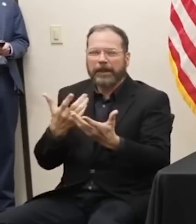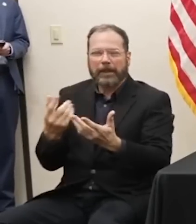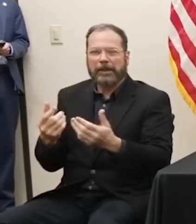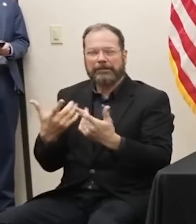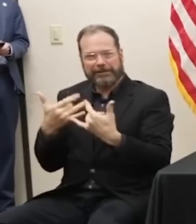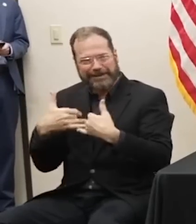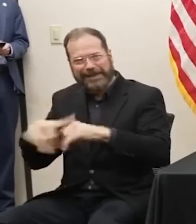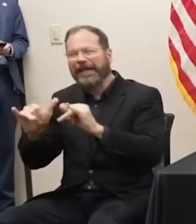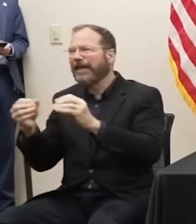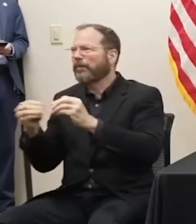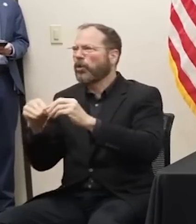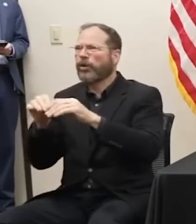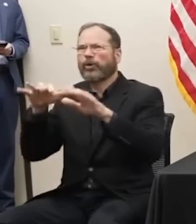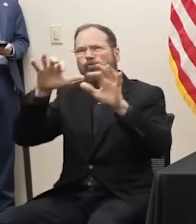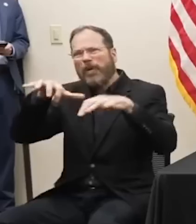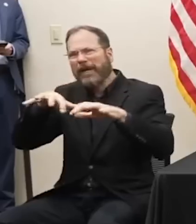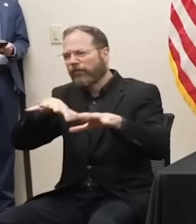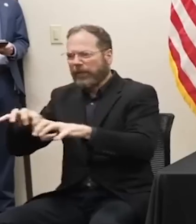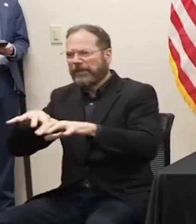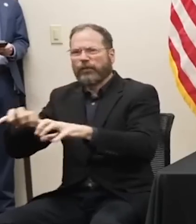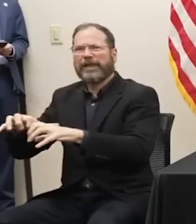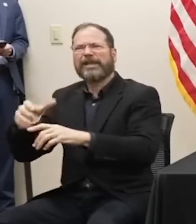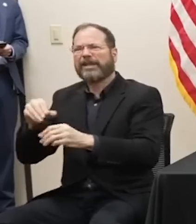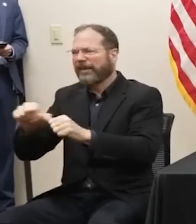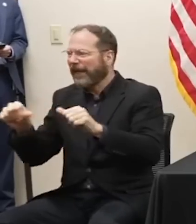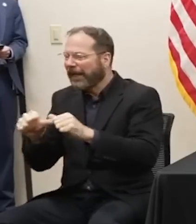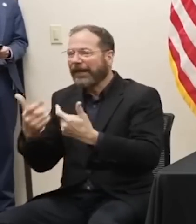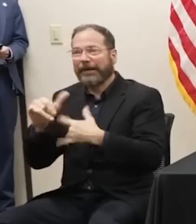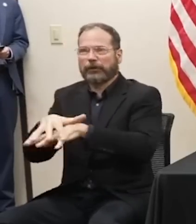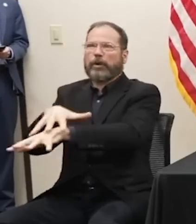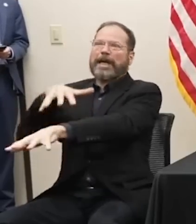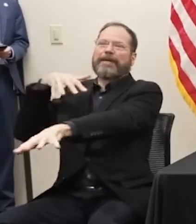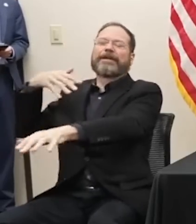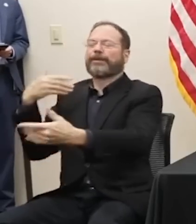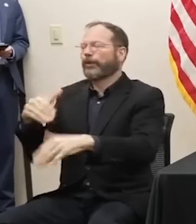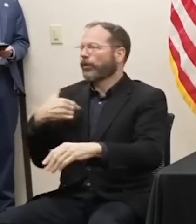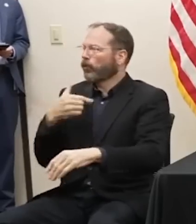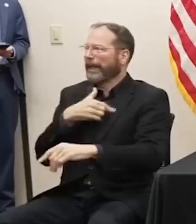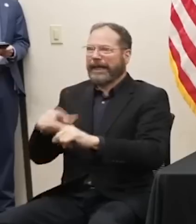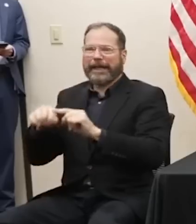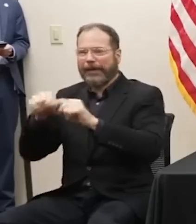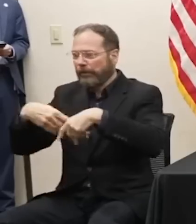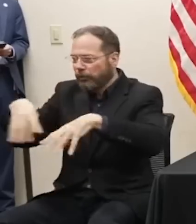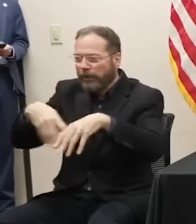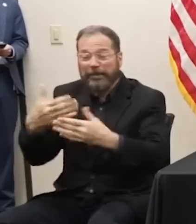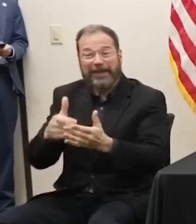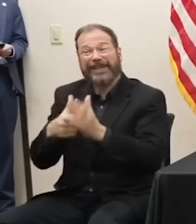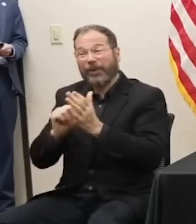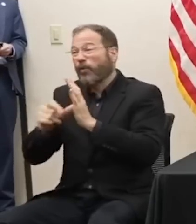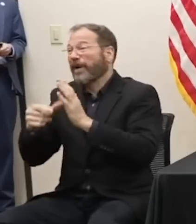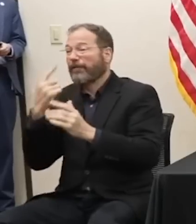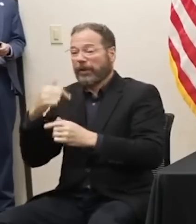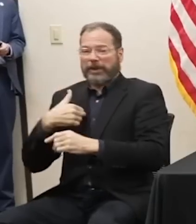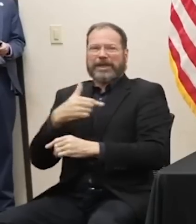experience precipitation, freezing precipitation in those areas as the traffic backs up, we're not able to get in and treat that, and it may take a while for us